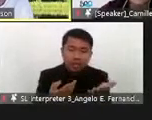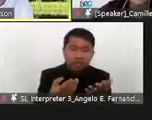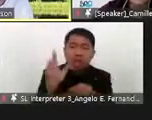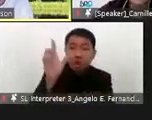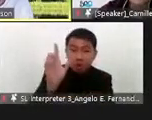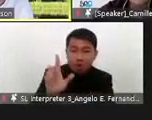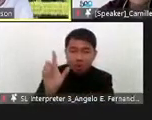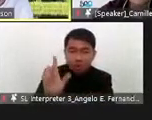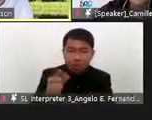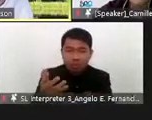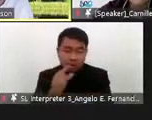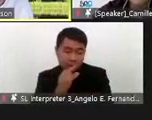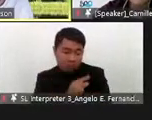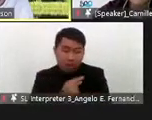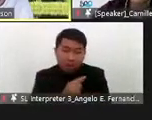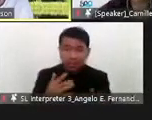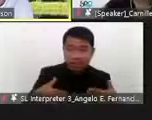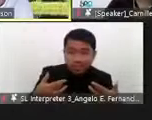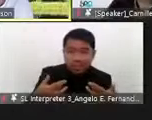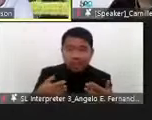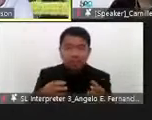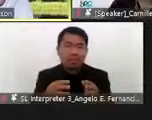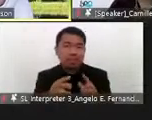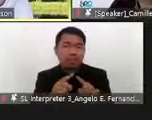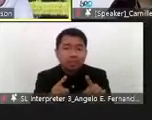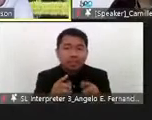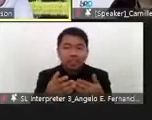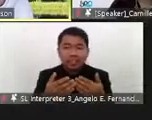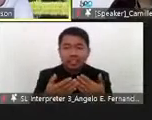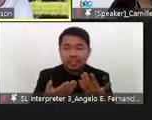things we can learn from indigenous communities.